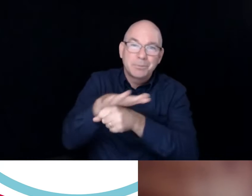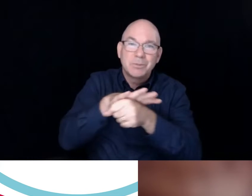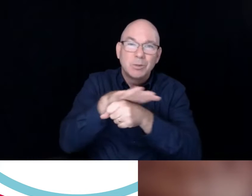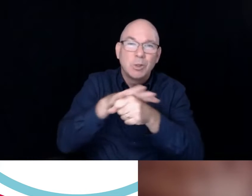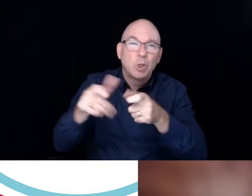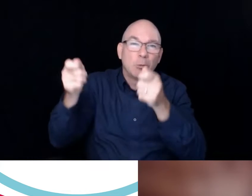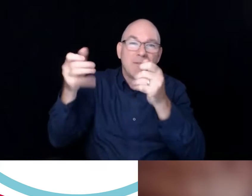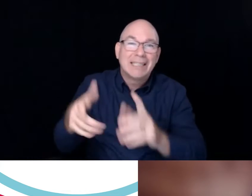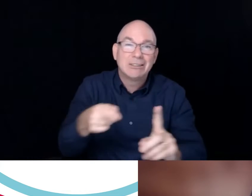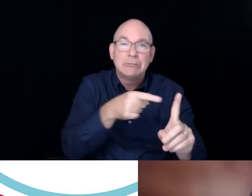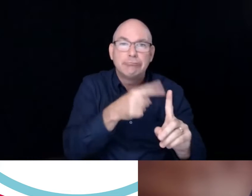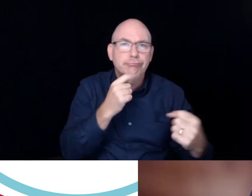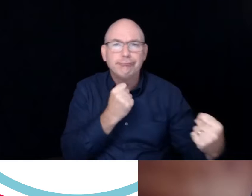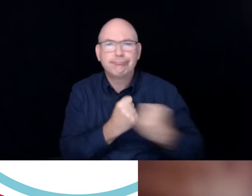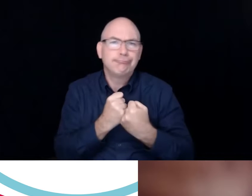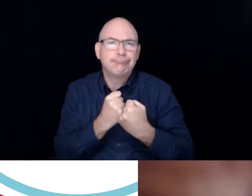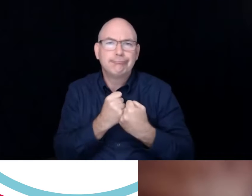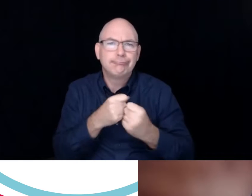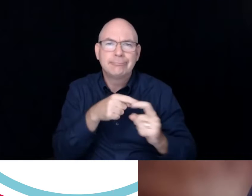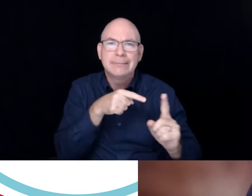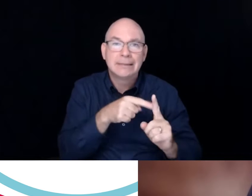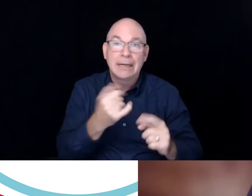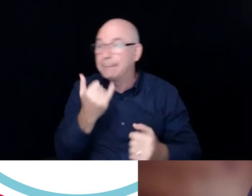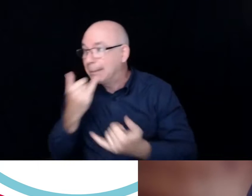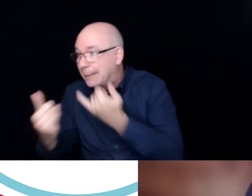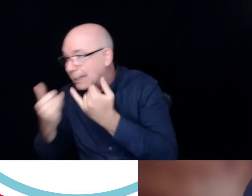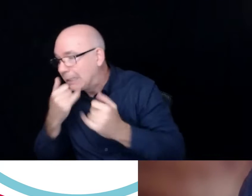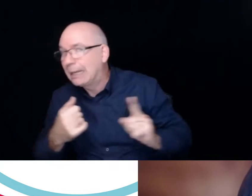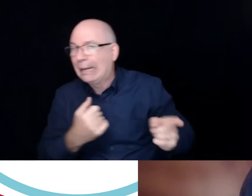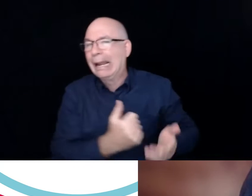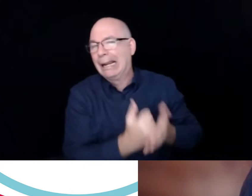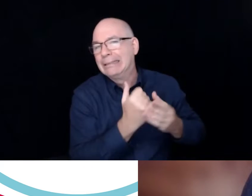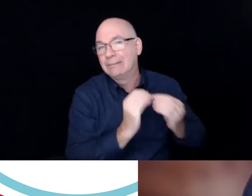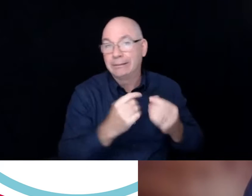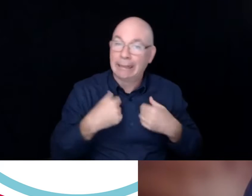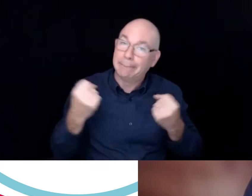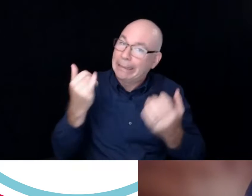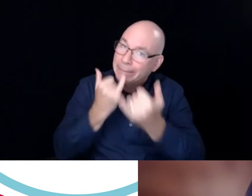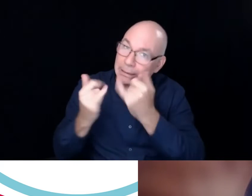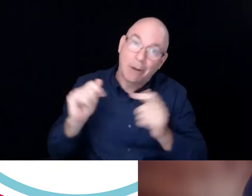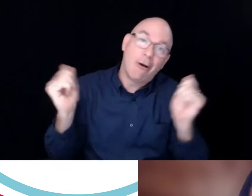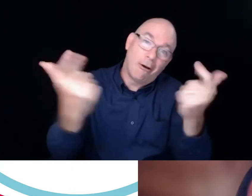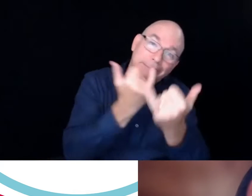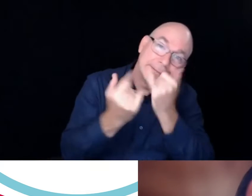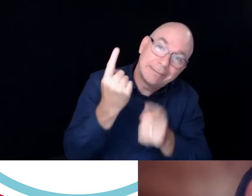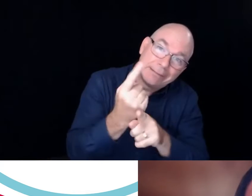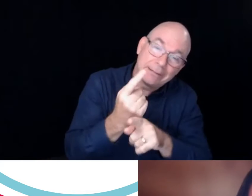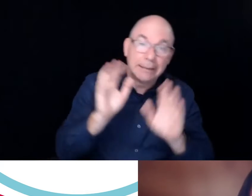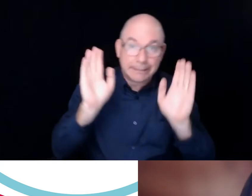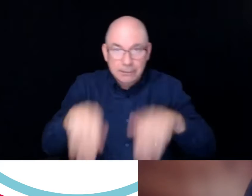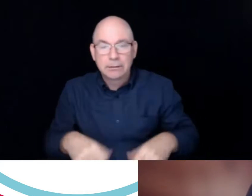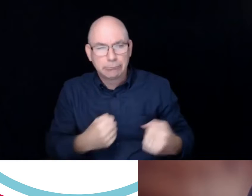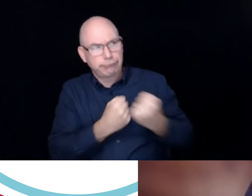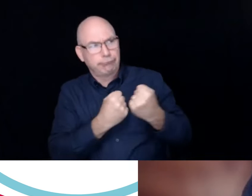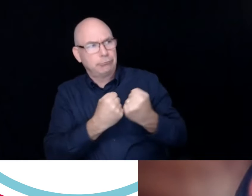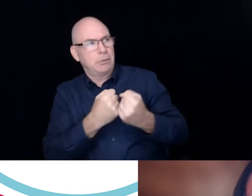who had my back and helped me correct course when I made many mistakes, which of course I did, but then so do we all. And I felt it important to pay